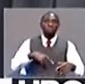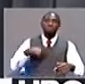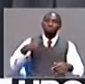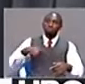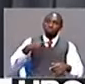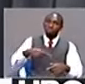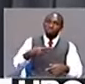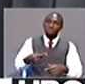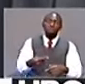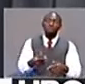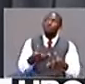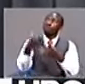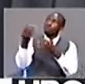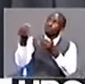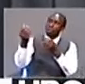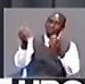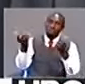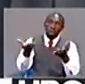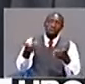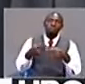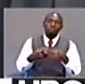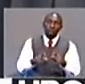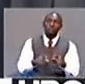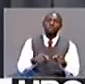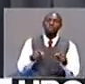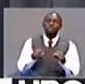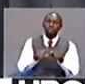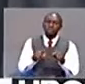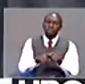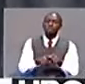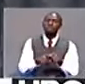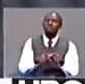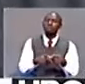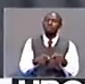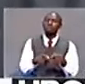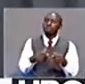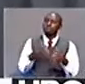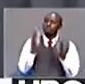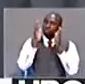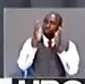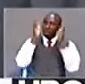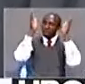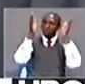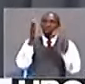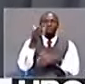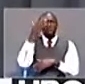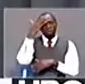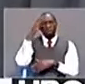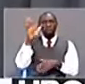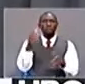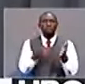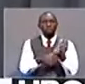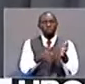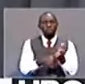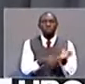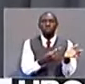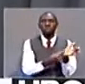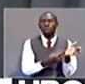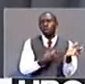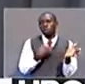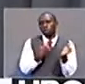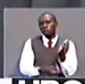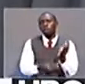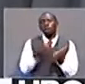sure the late Archbishop is aware of all the problems we are facing in Uganda. And I hope and I'm